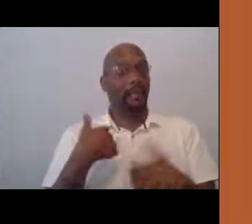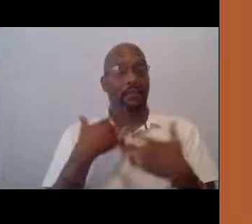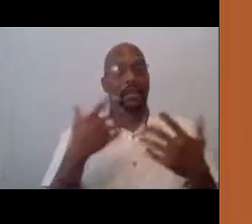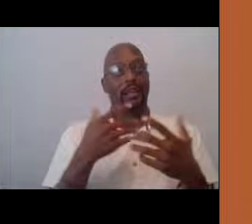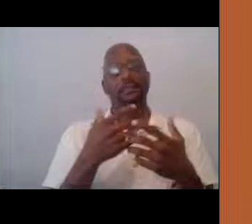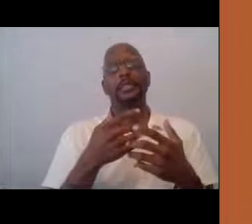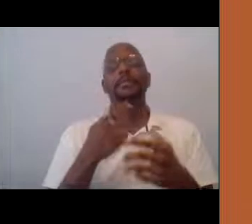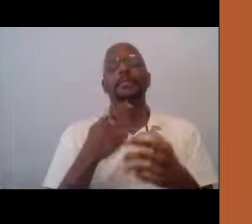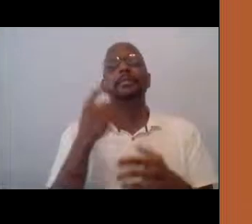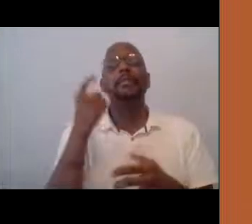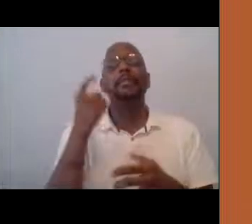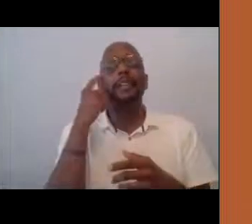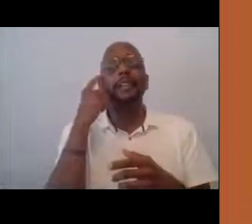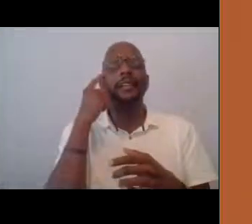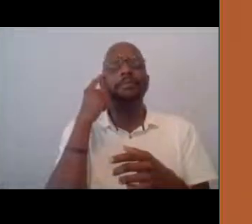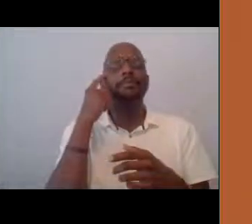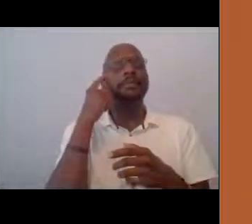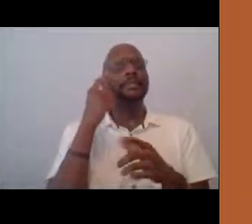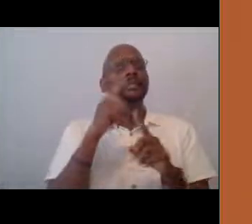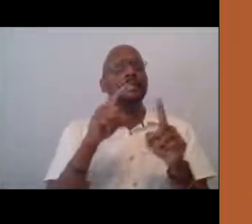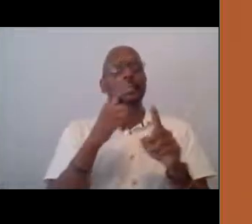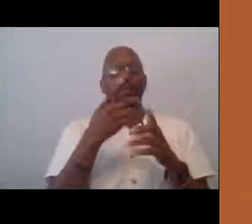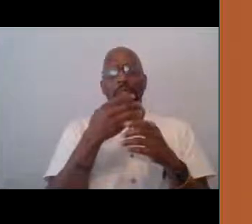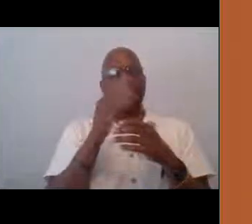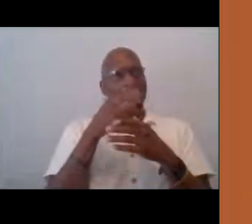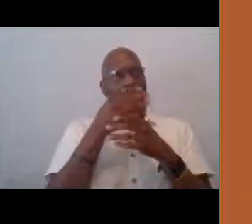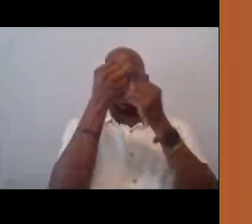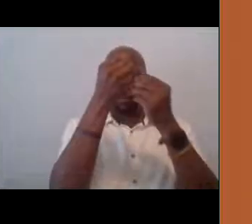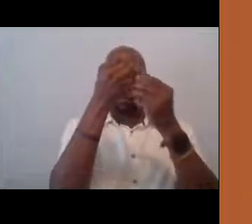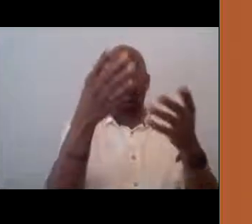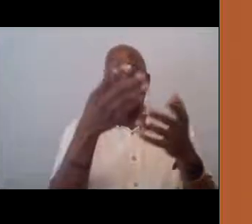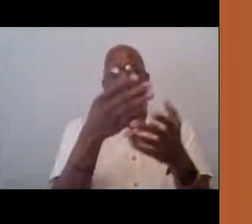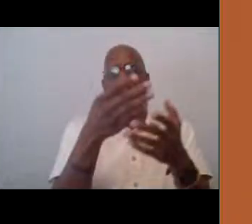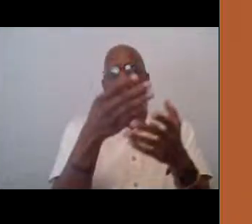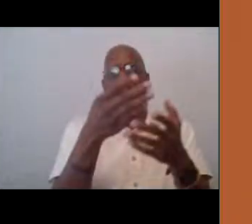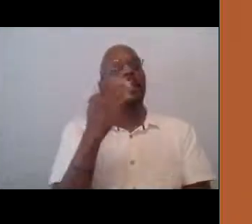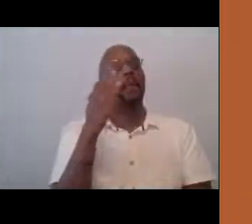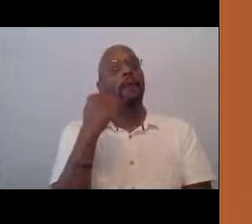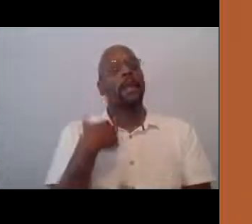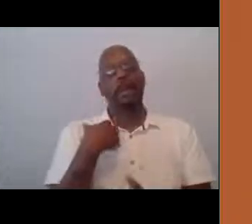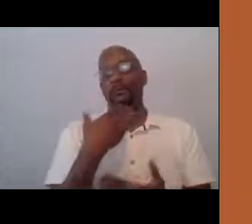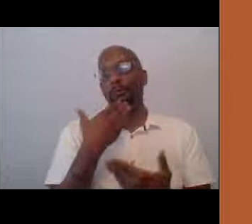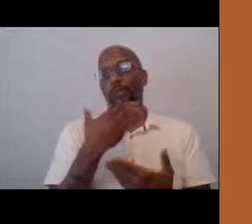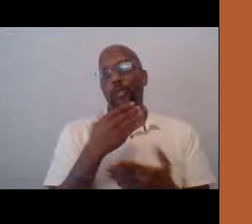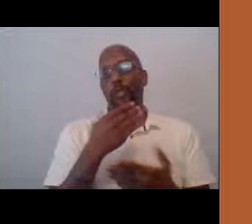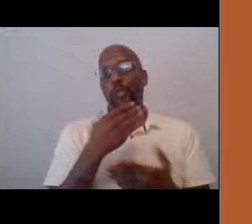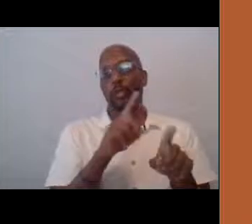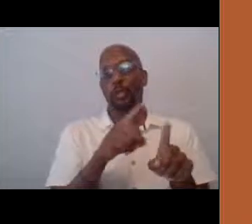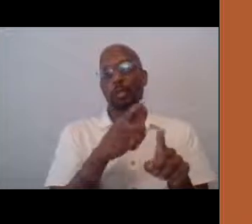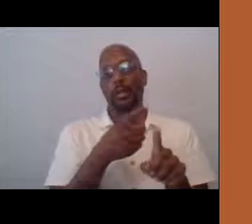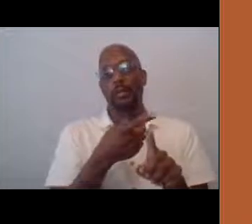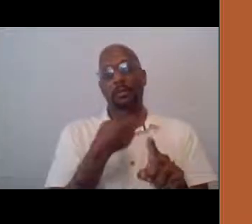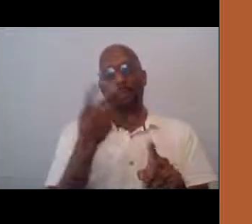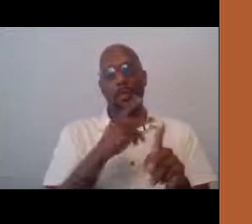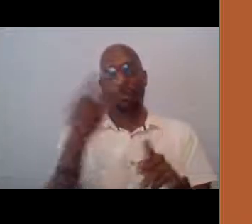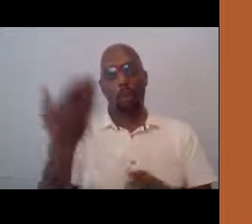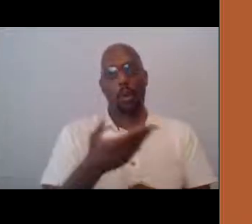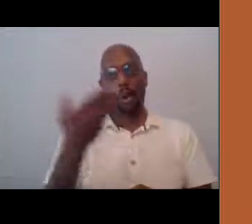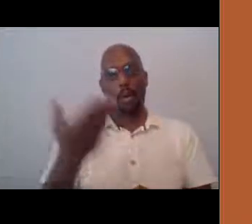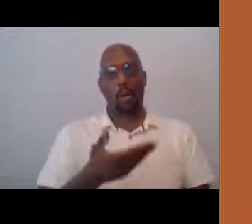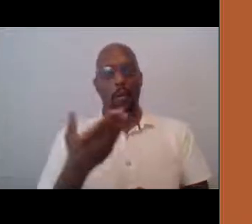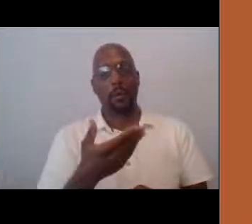so something I wanted to bring into this space, and hopefully we have some good responses from our welcomers, is can you tell us a